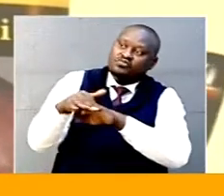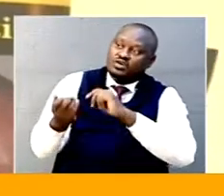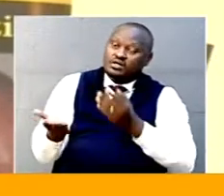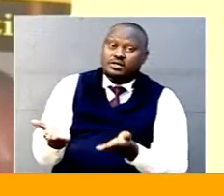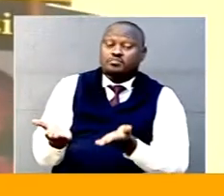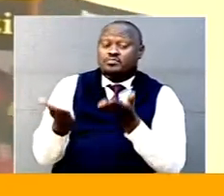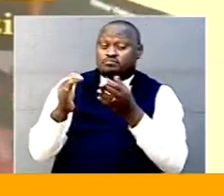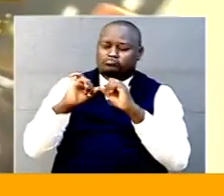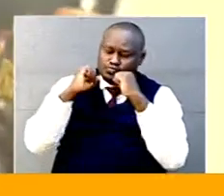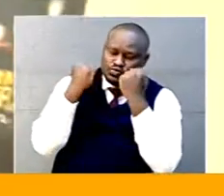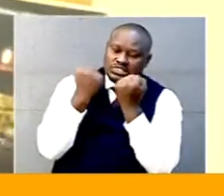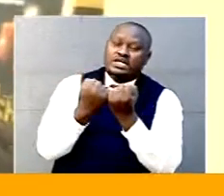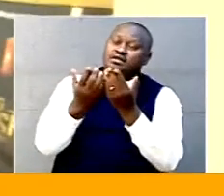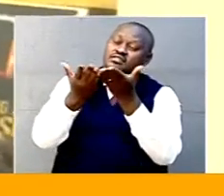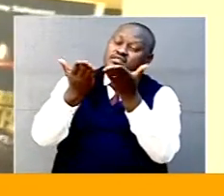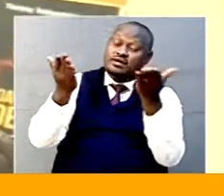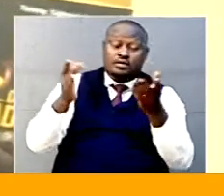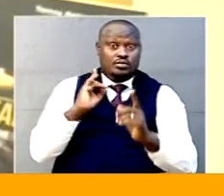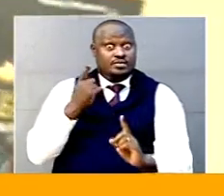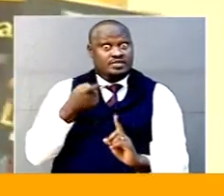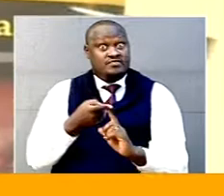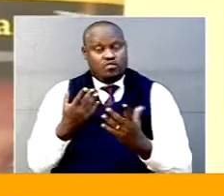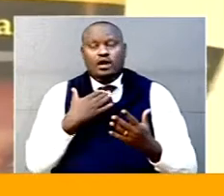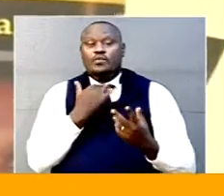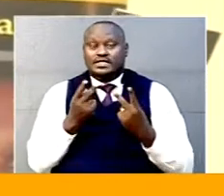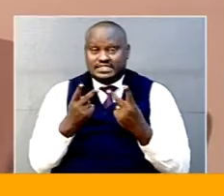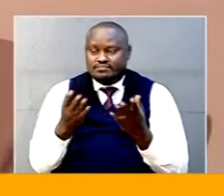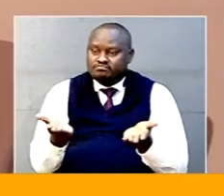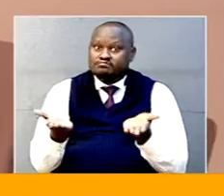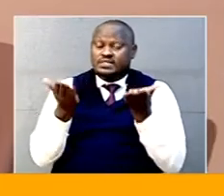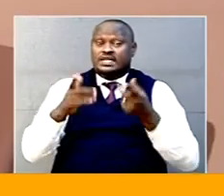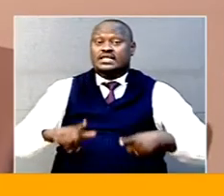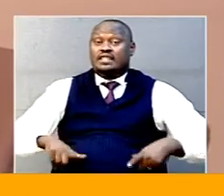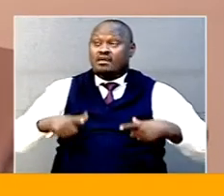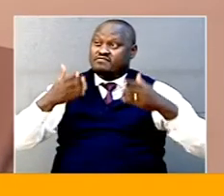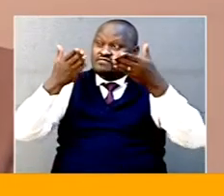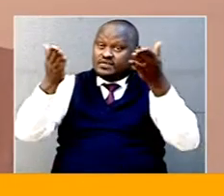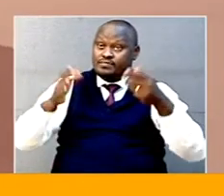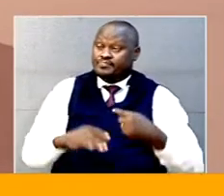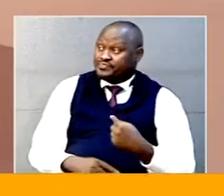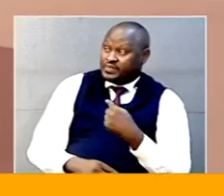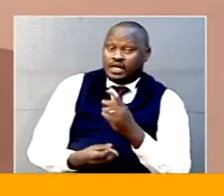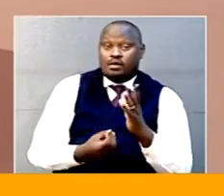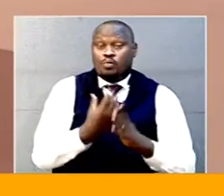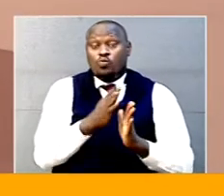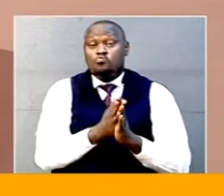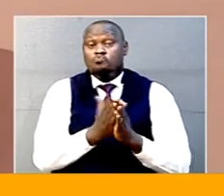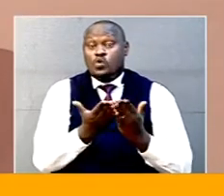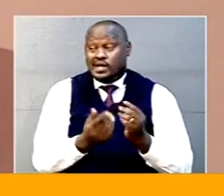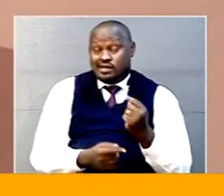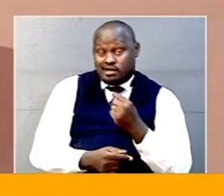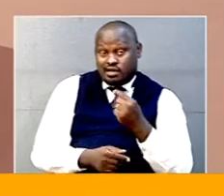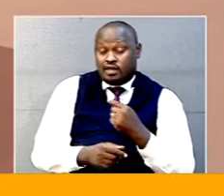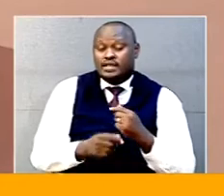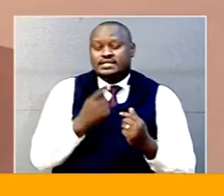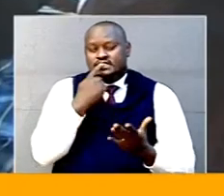change total impact in our future. The author, Darling Leadership, Apostle Tony Sechanzi, said